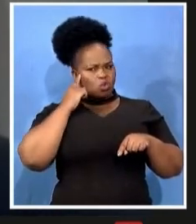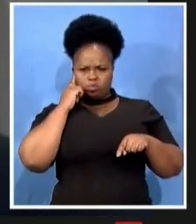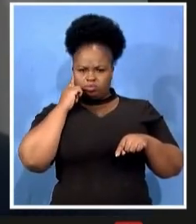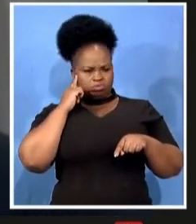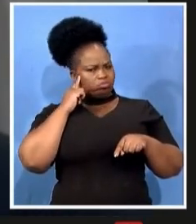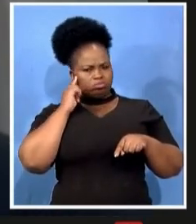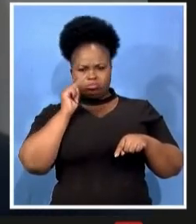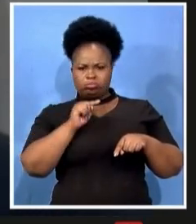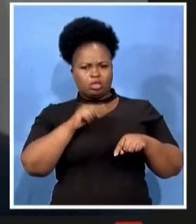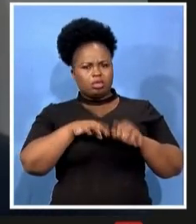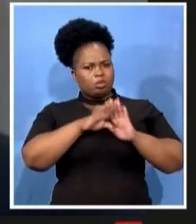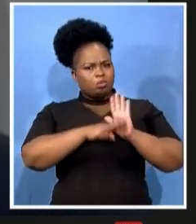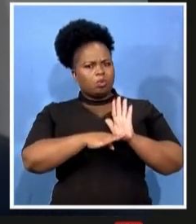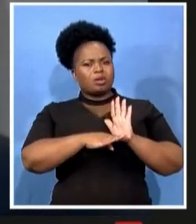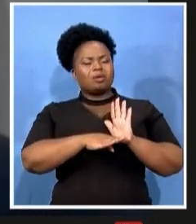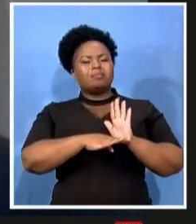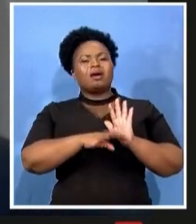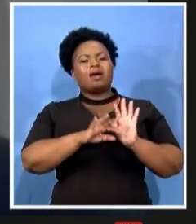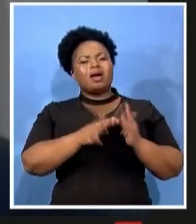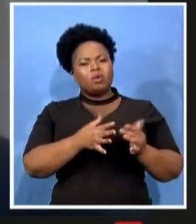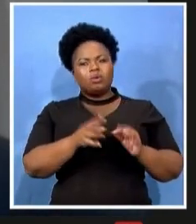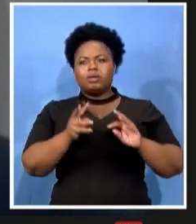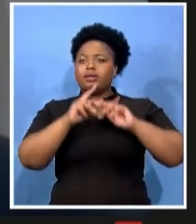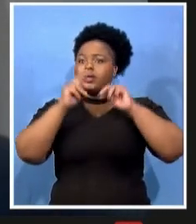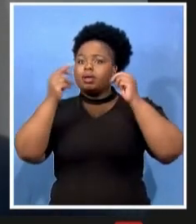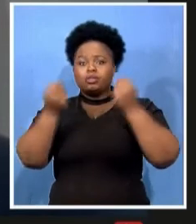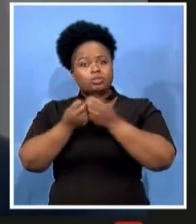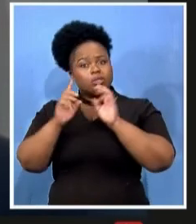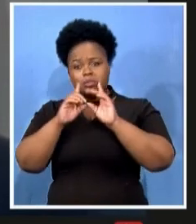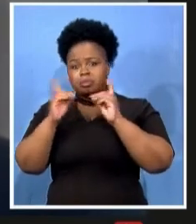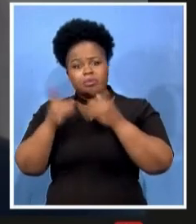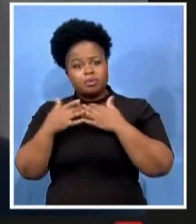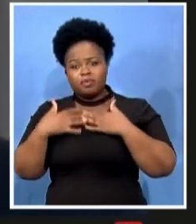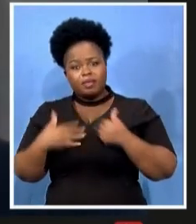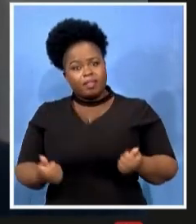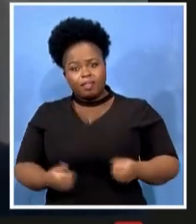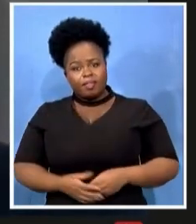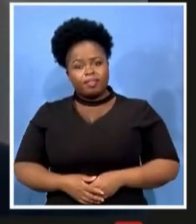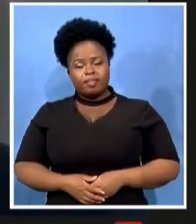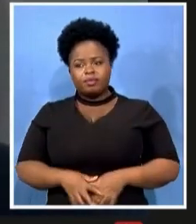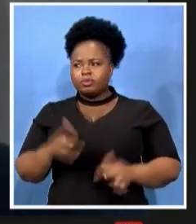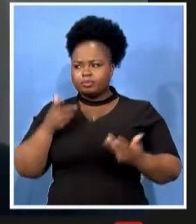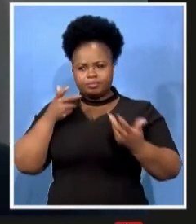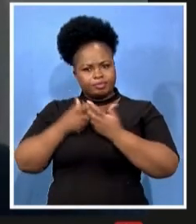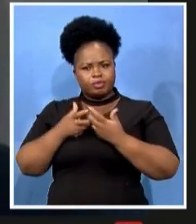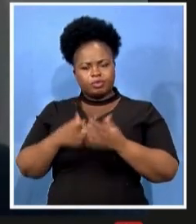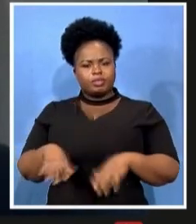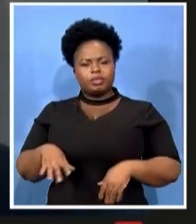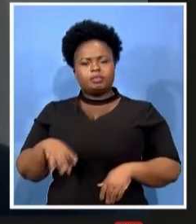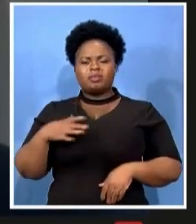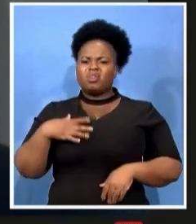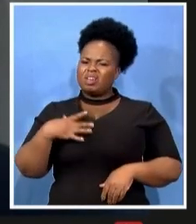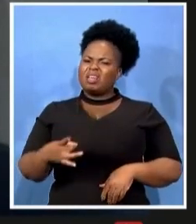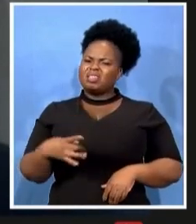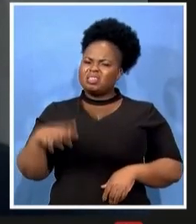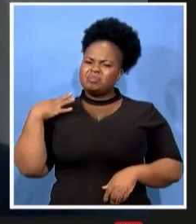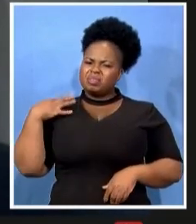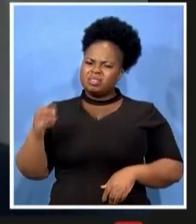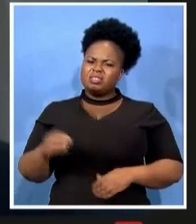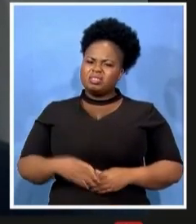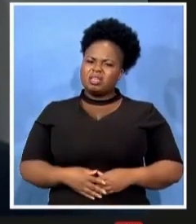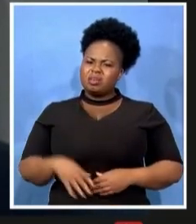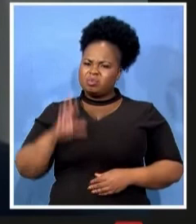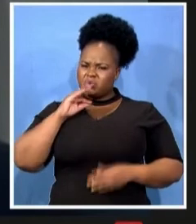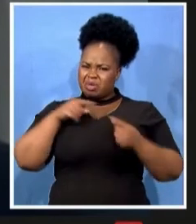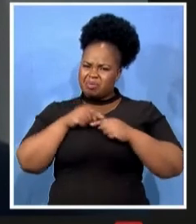Department of Health, aligned with the ministry, and I would like the minister maybe to speak on that issue